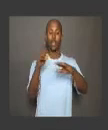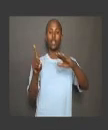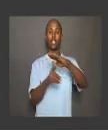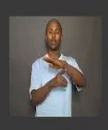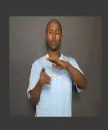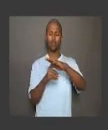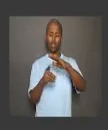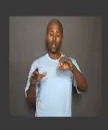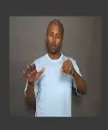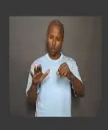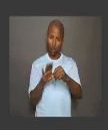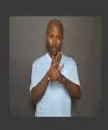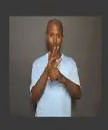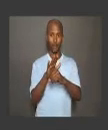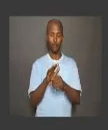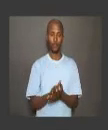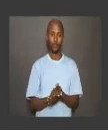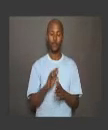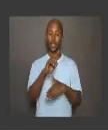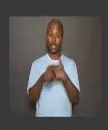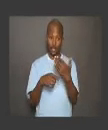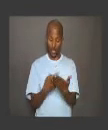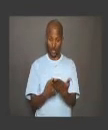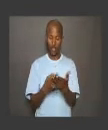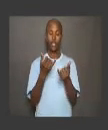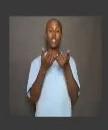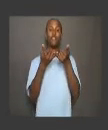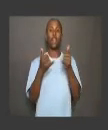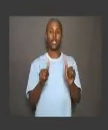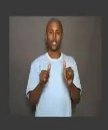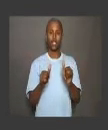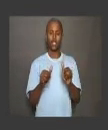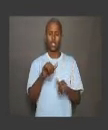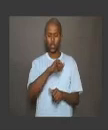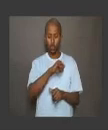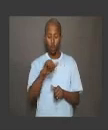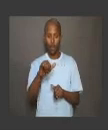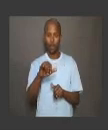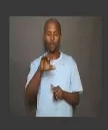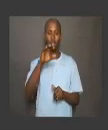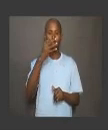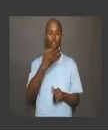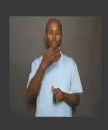denominators completely. Then divide out the common factors.